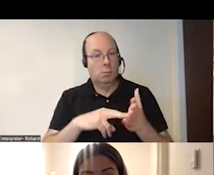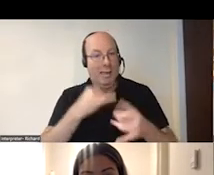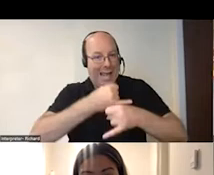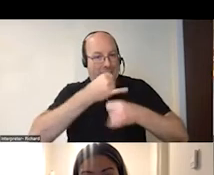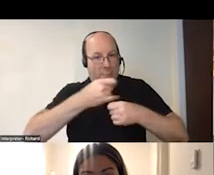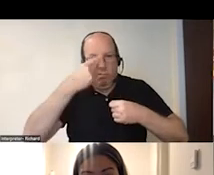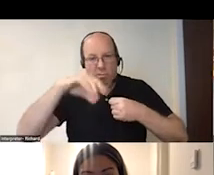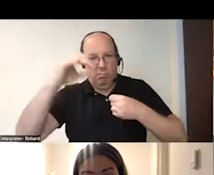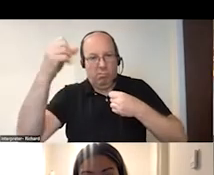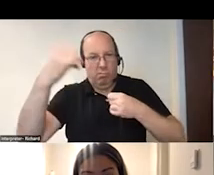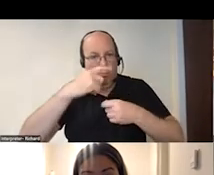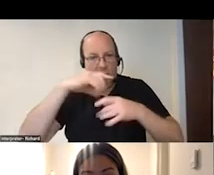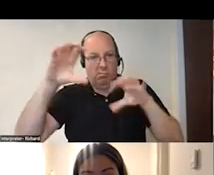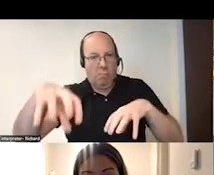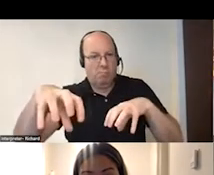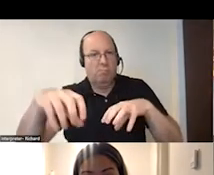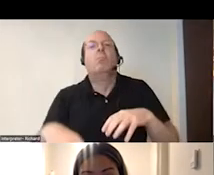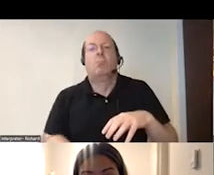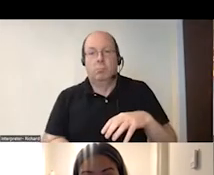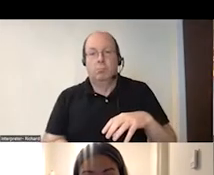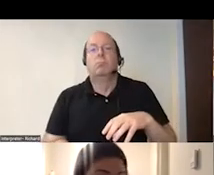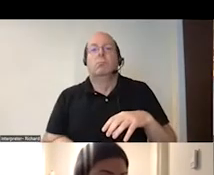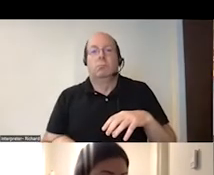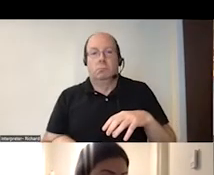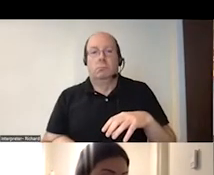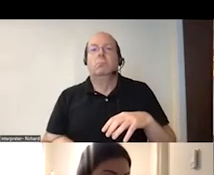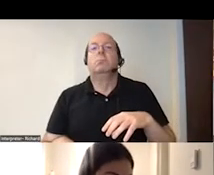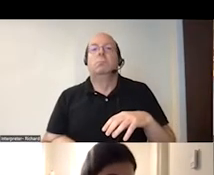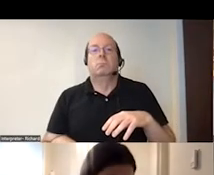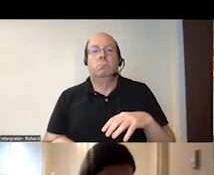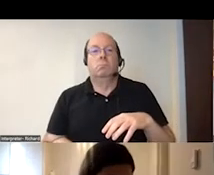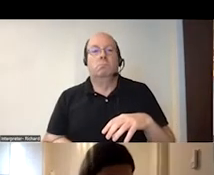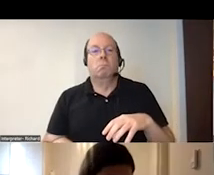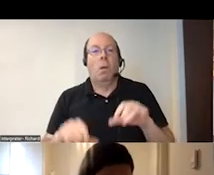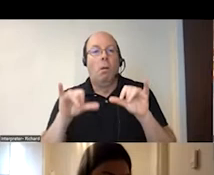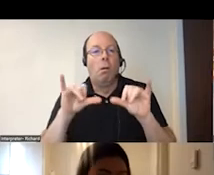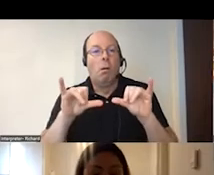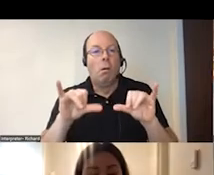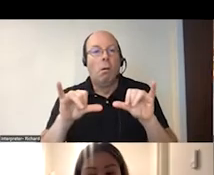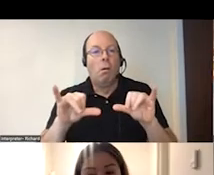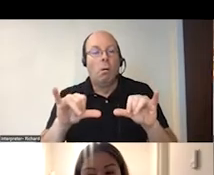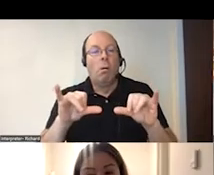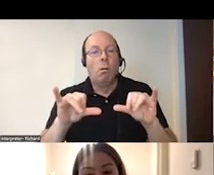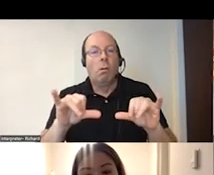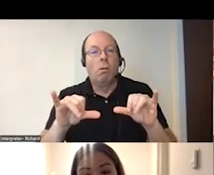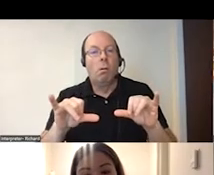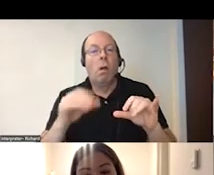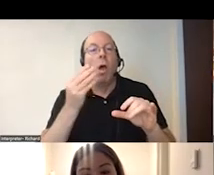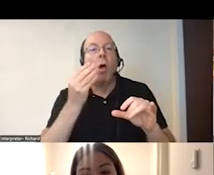And it exposed me to the way that food can really be a huge builder of